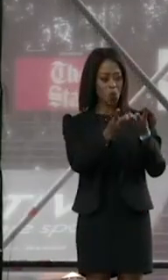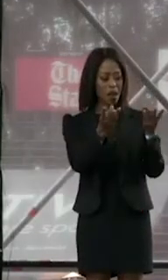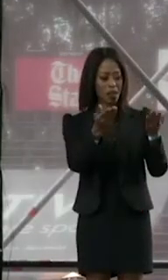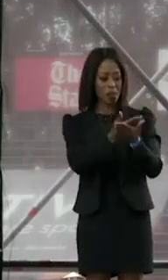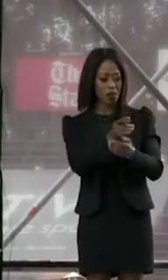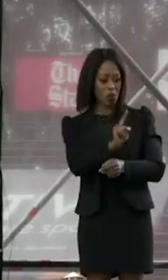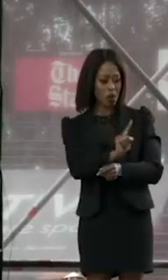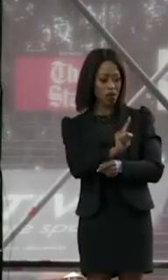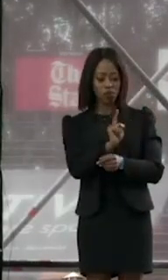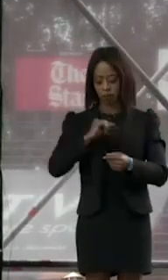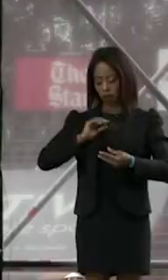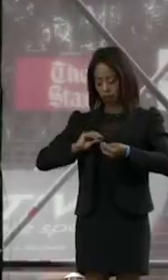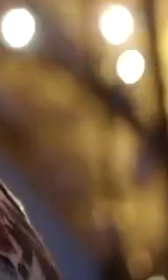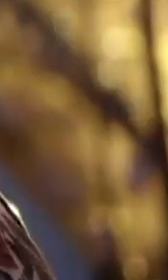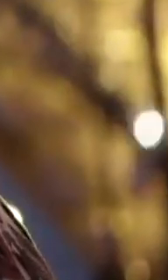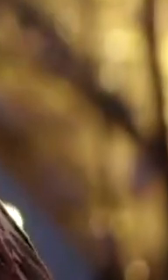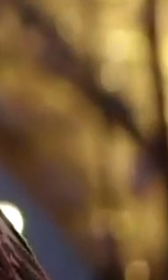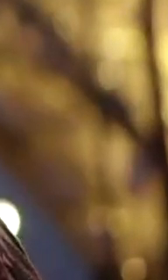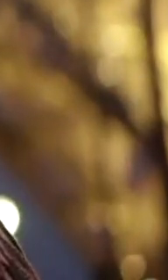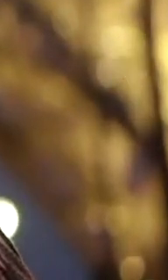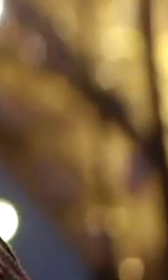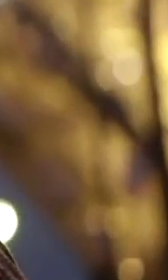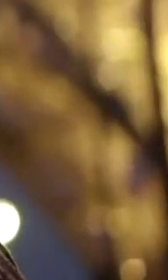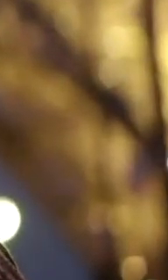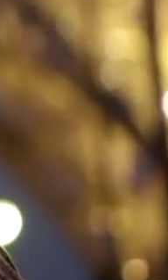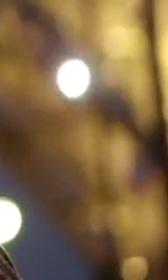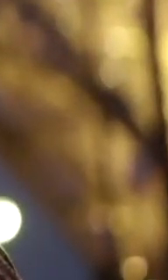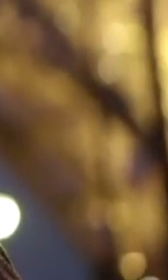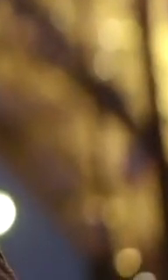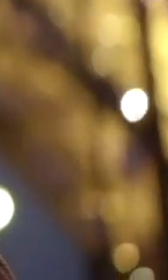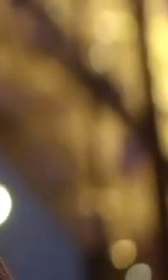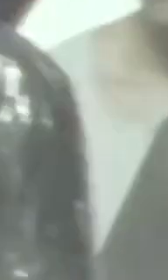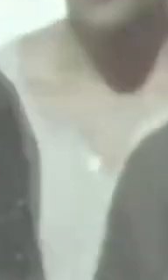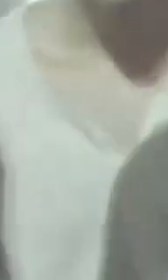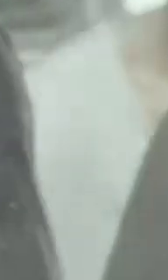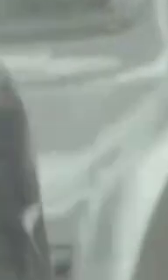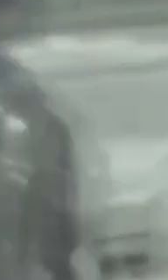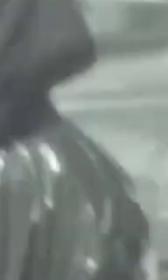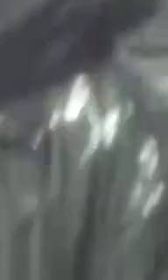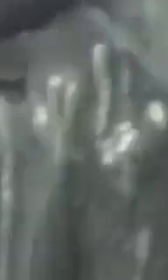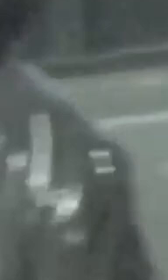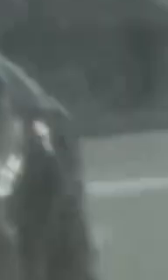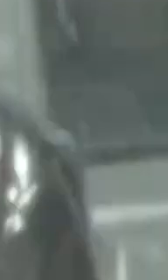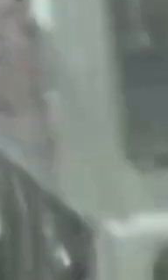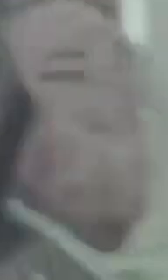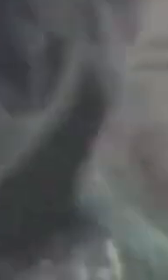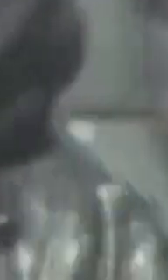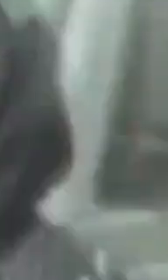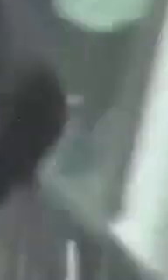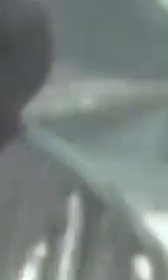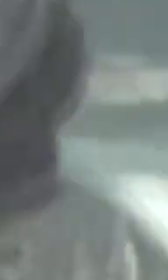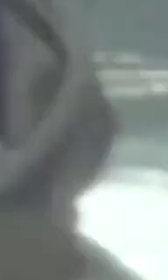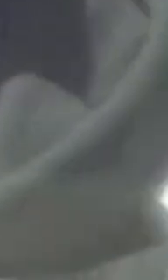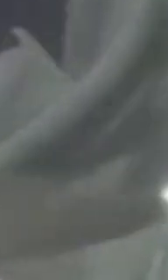out and be that for somebody else. And the reason why he showed so much love to up-and-coming artists is